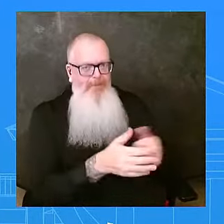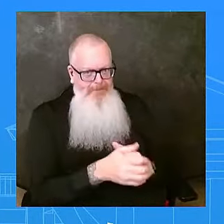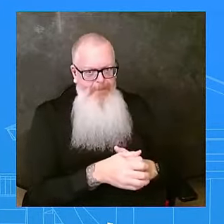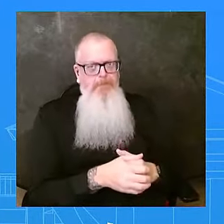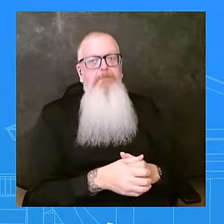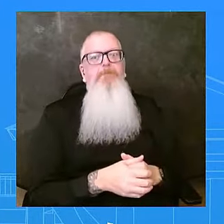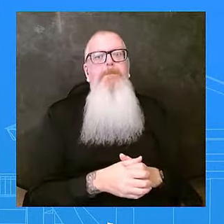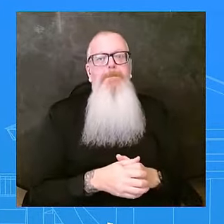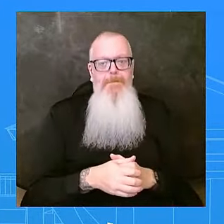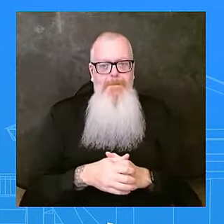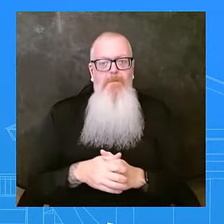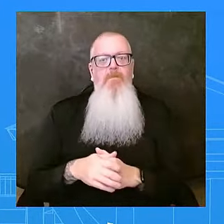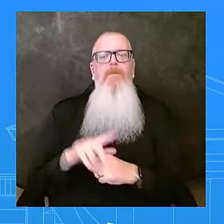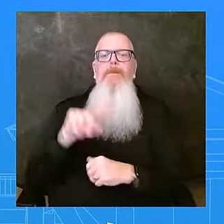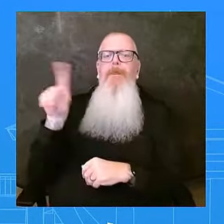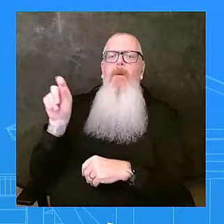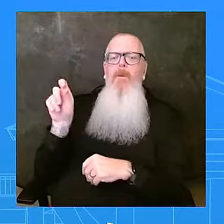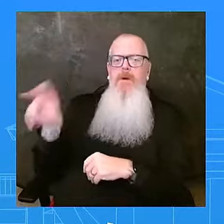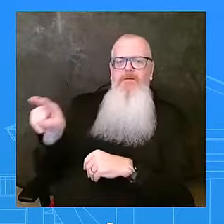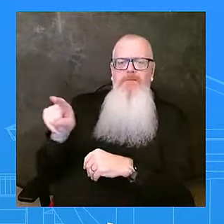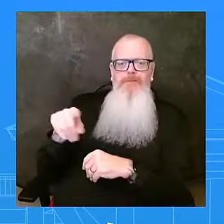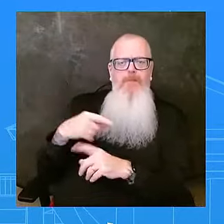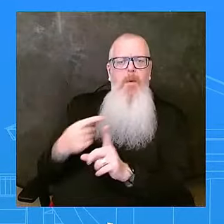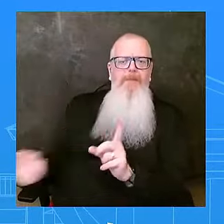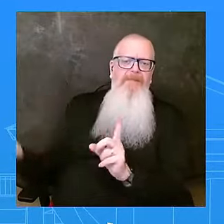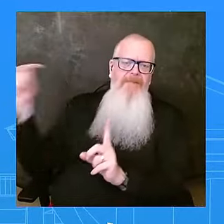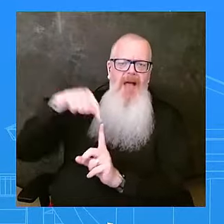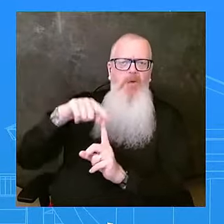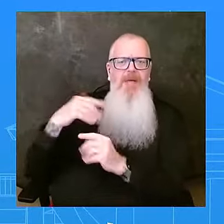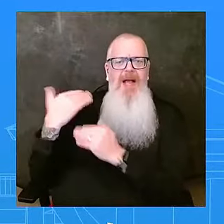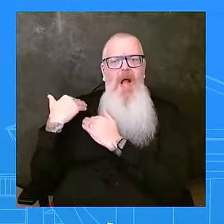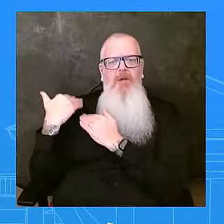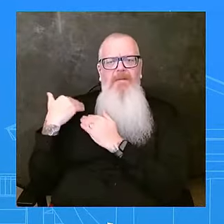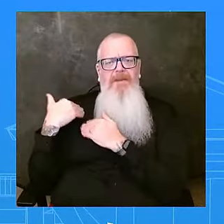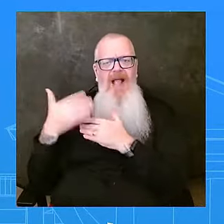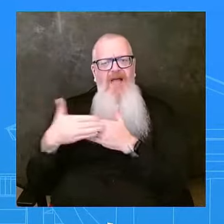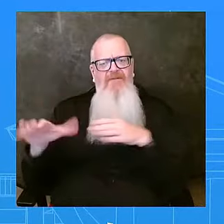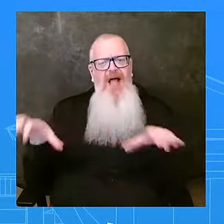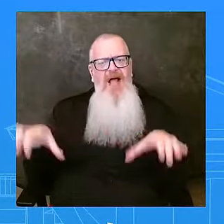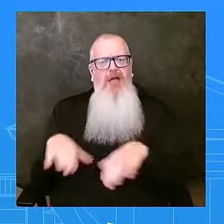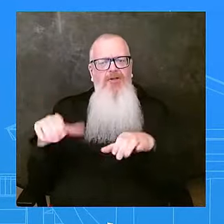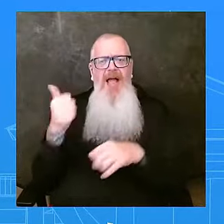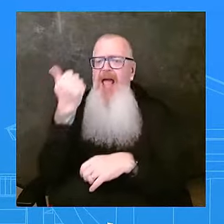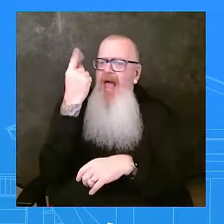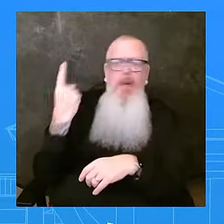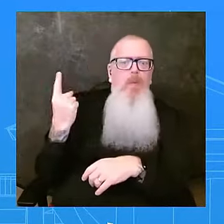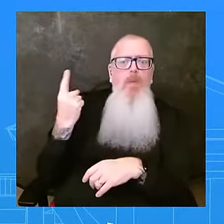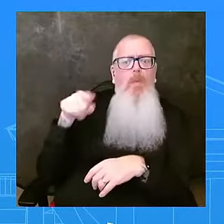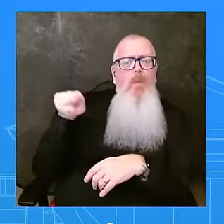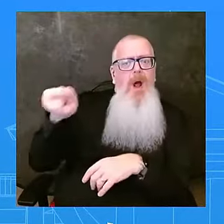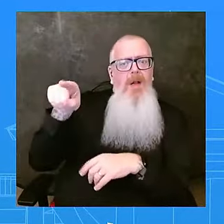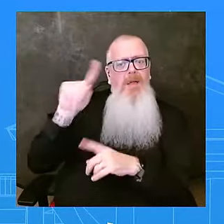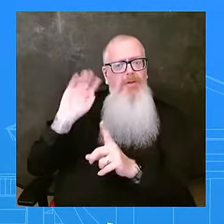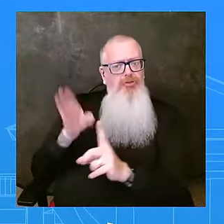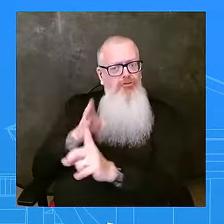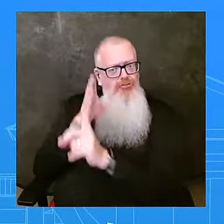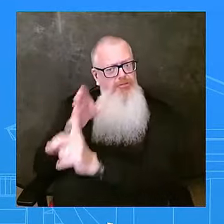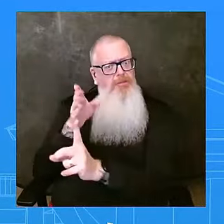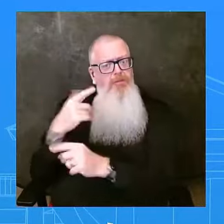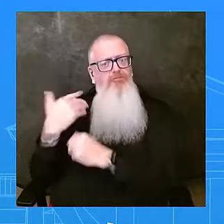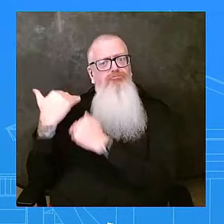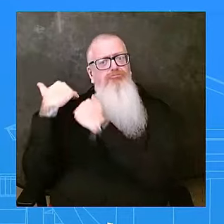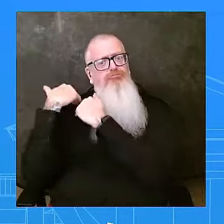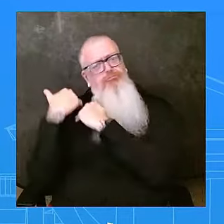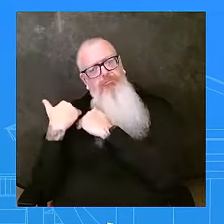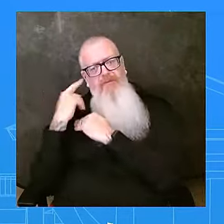accountability and after action, was anyone ever held accountable by the President directly for what happened with the withdrawal in